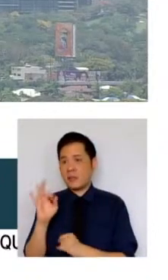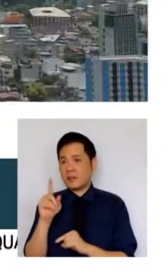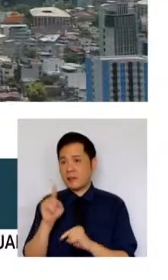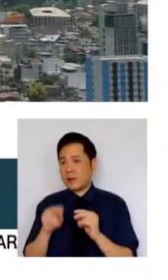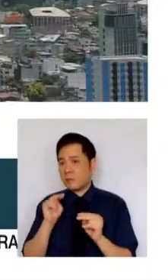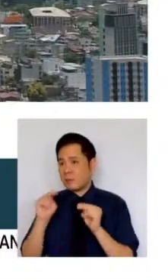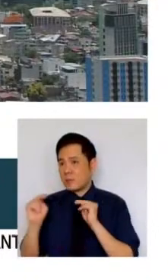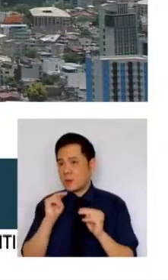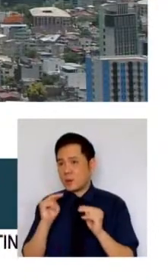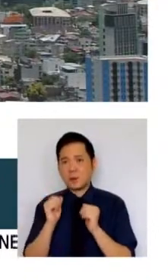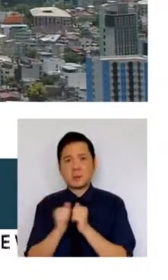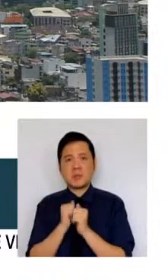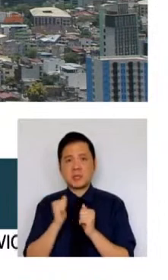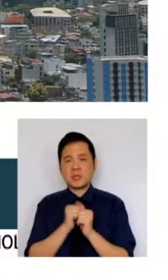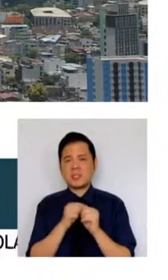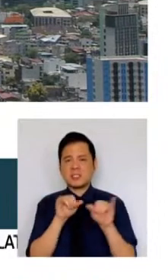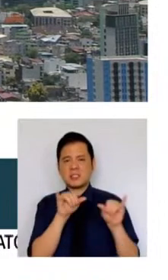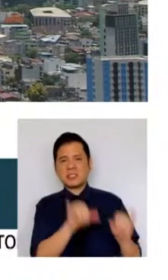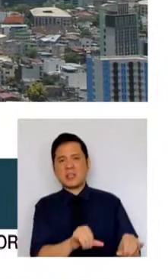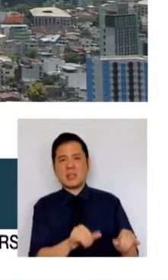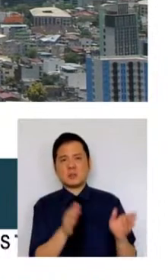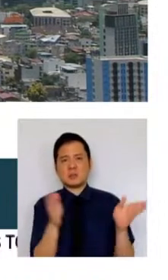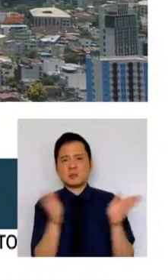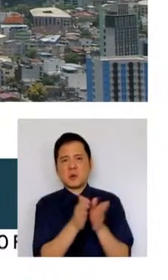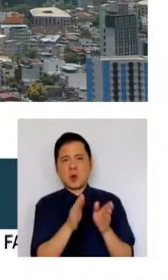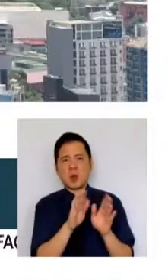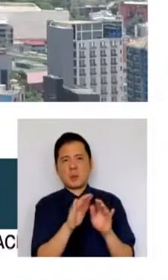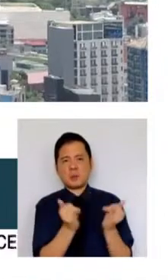more concentrated and it becomes more